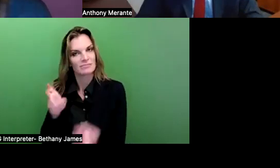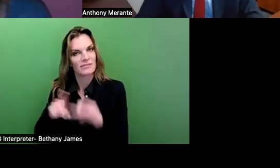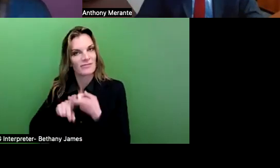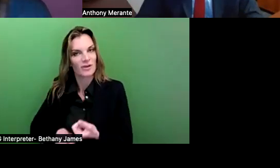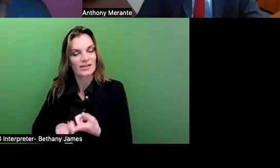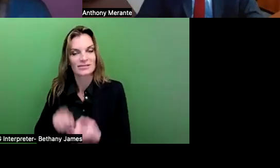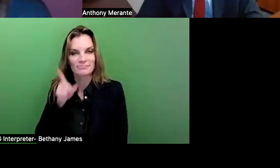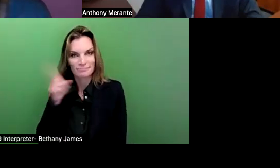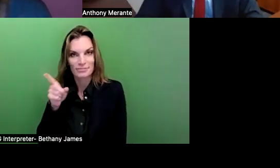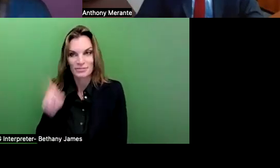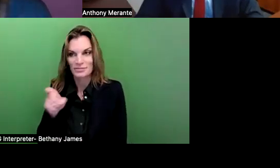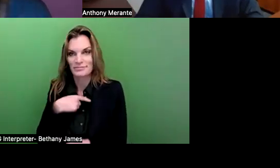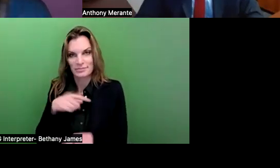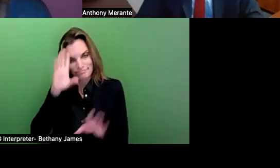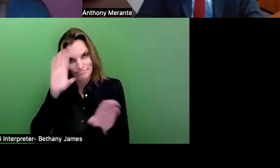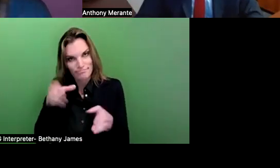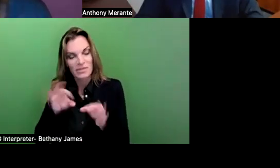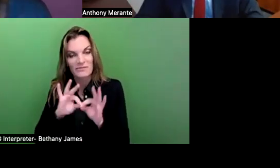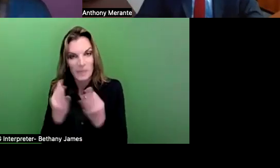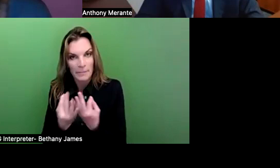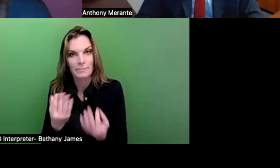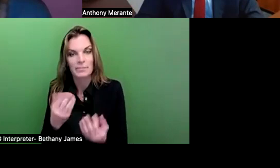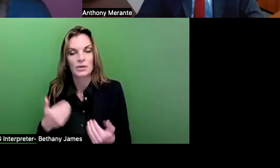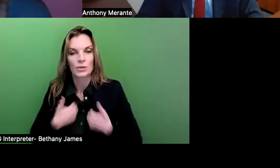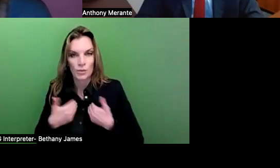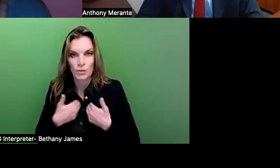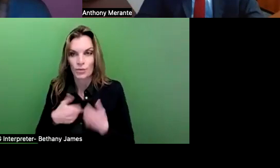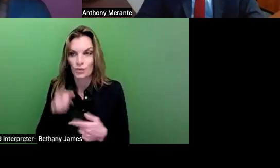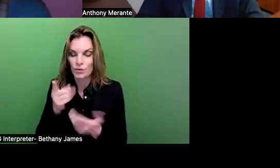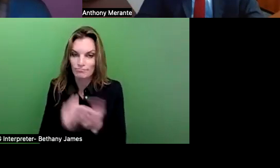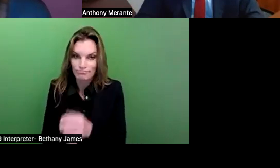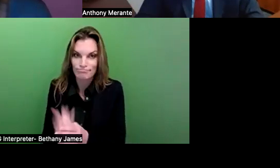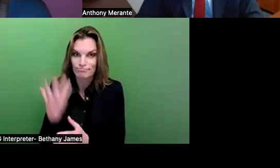young, into the youth before as they grow older again,